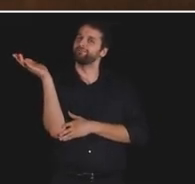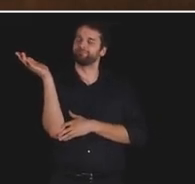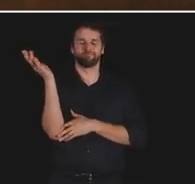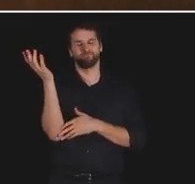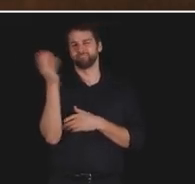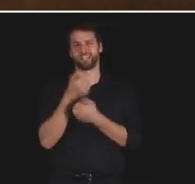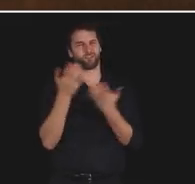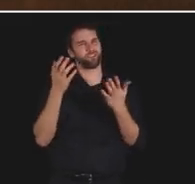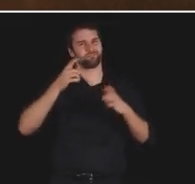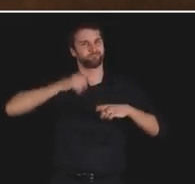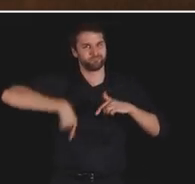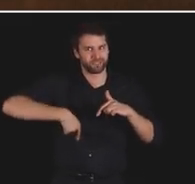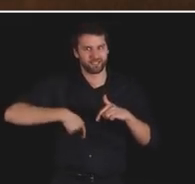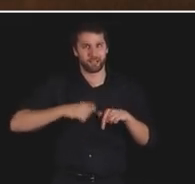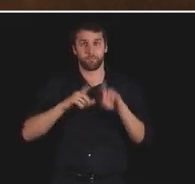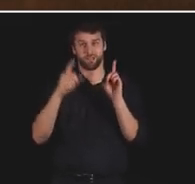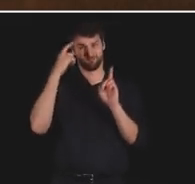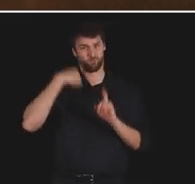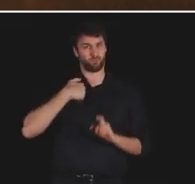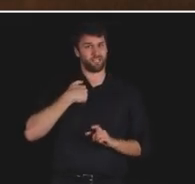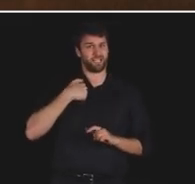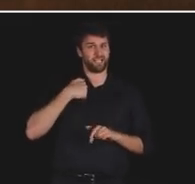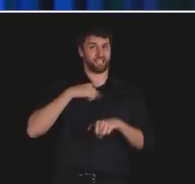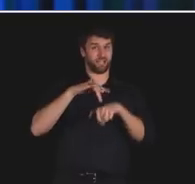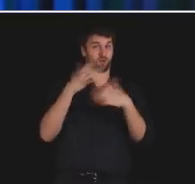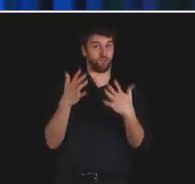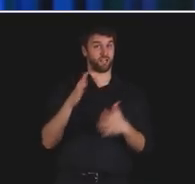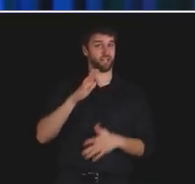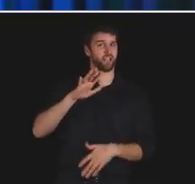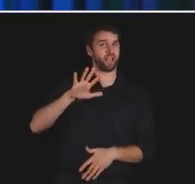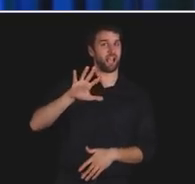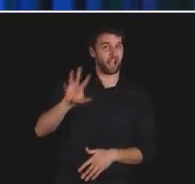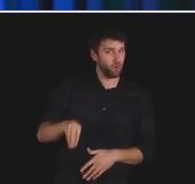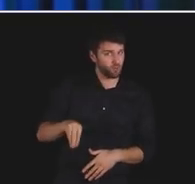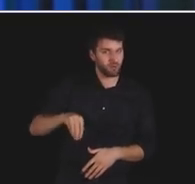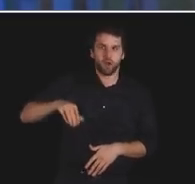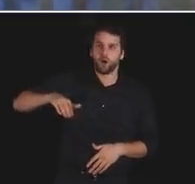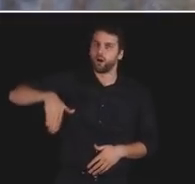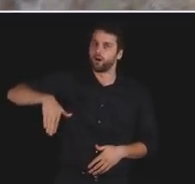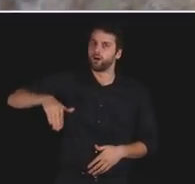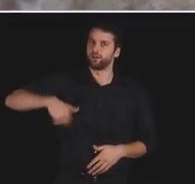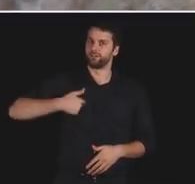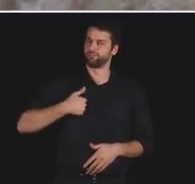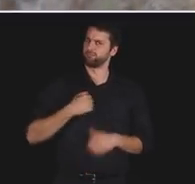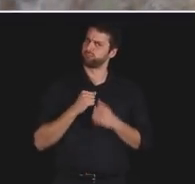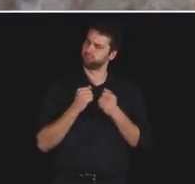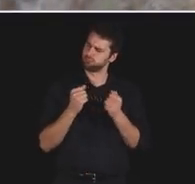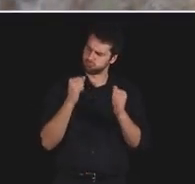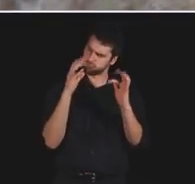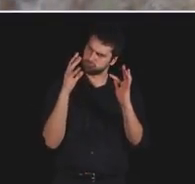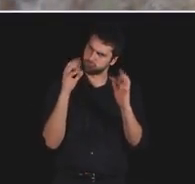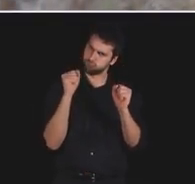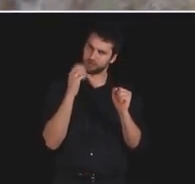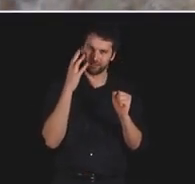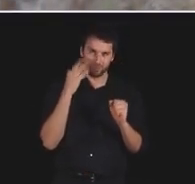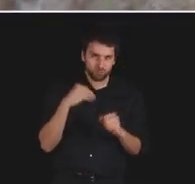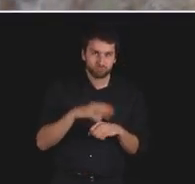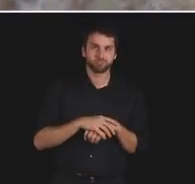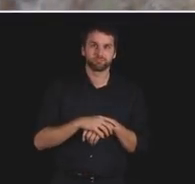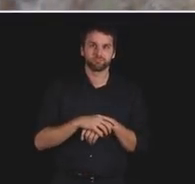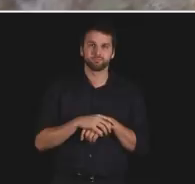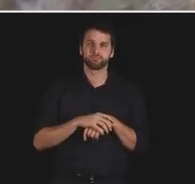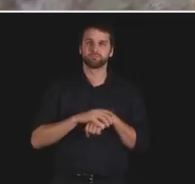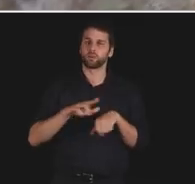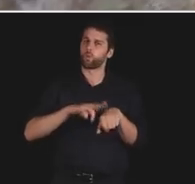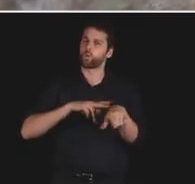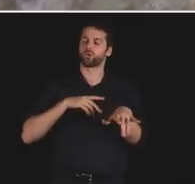partly because that was the only continent I had not personally visited before this adventure started. Obviously, there's lots of other wildlife out there in